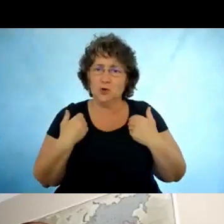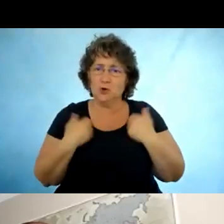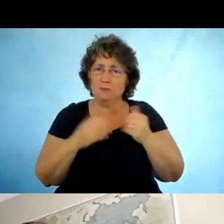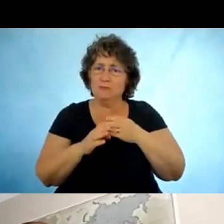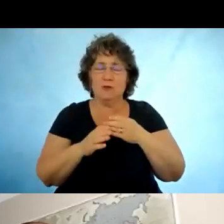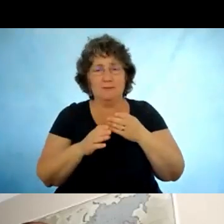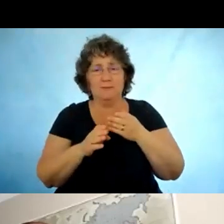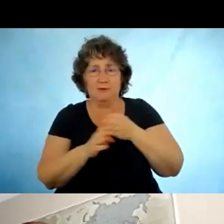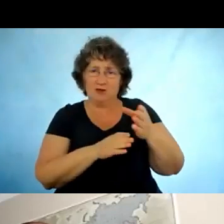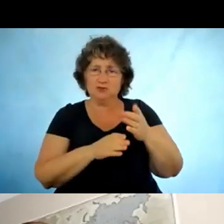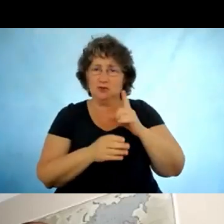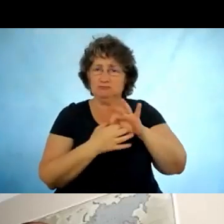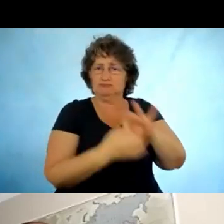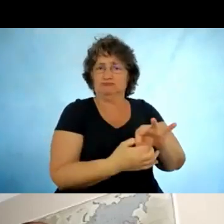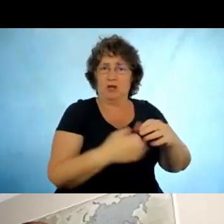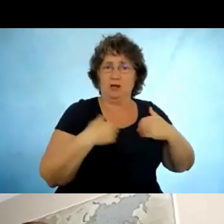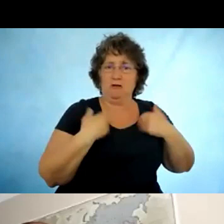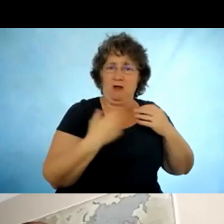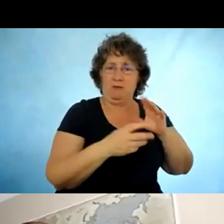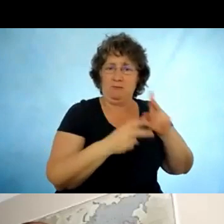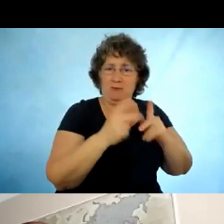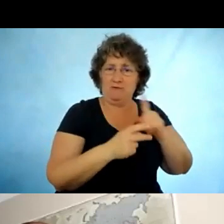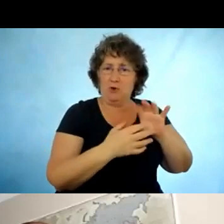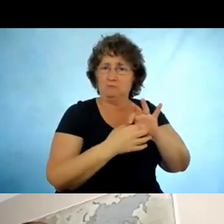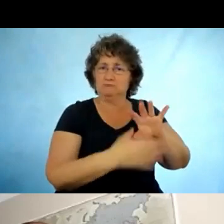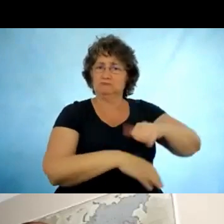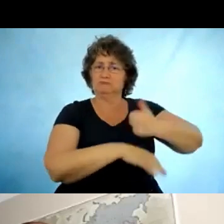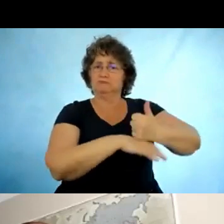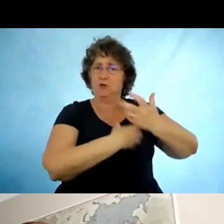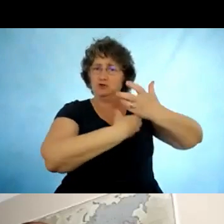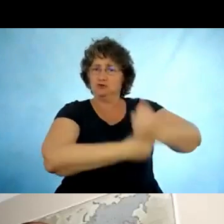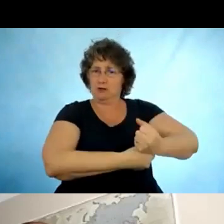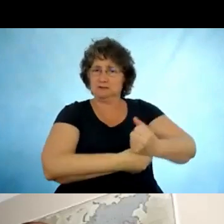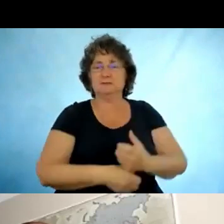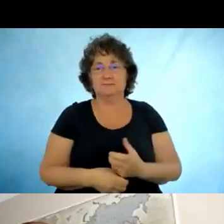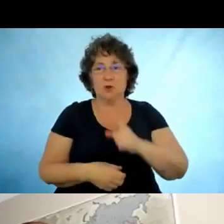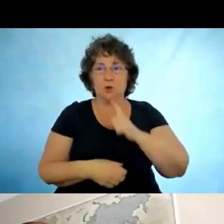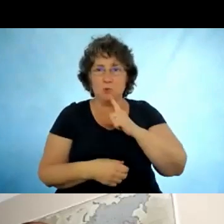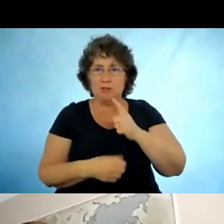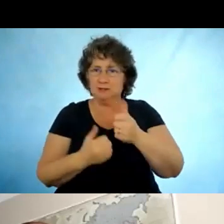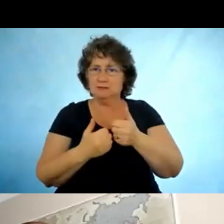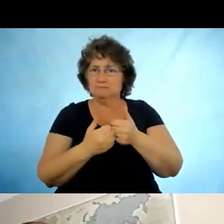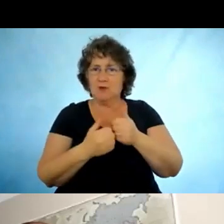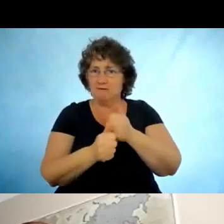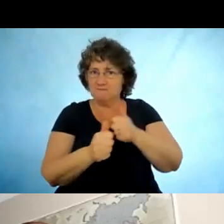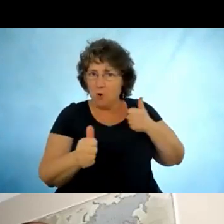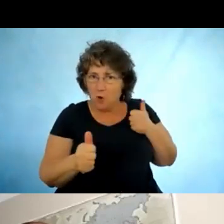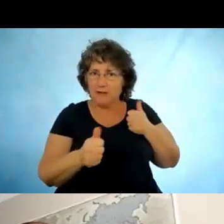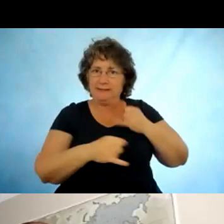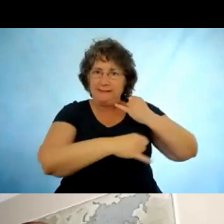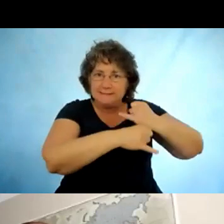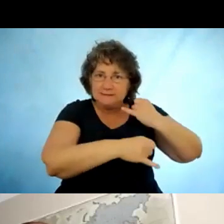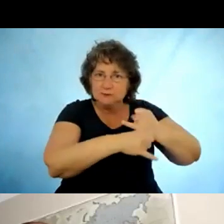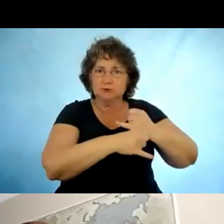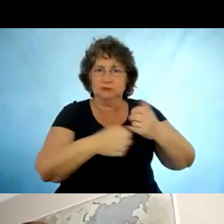youth with disabilities who might be at high risk of criminalization, institutionalization, or segregation, and how to really support them